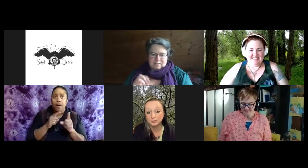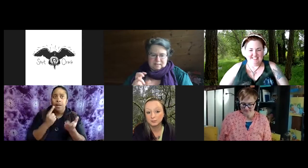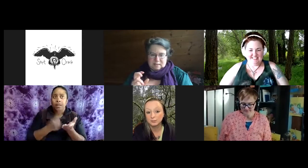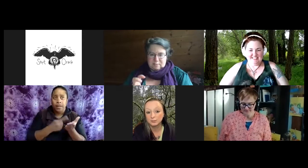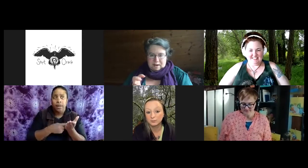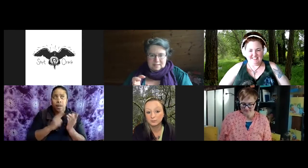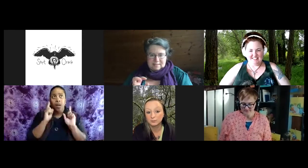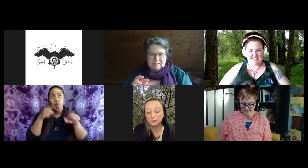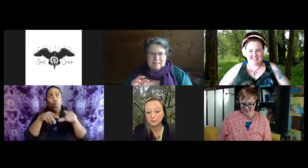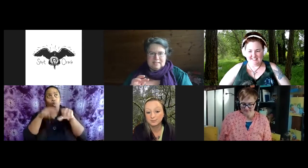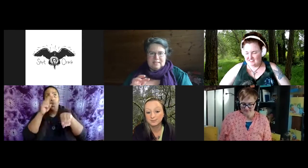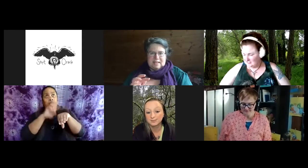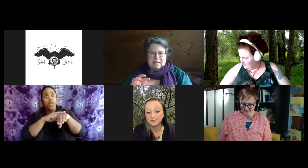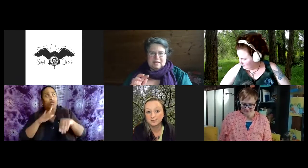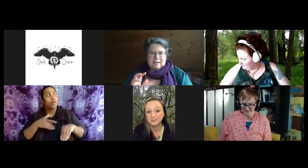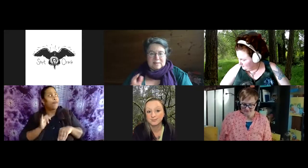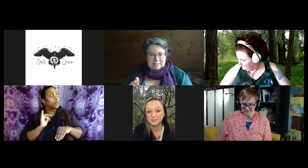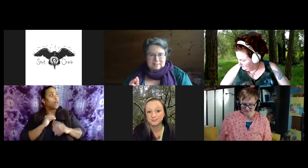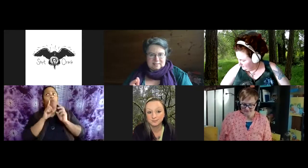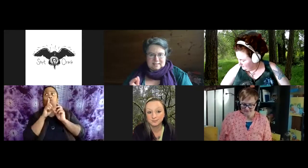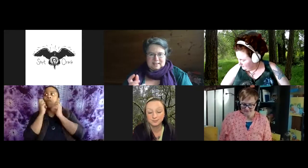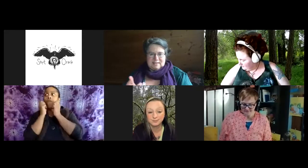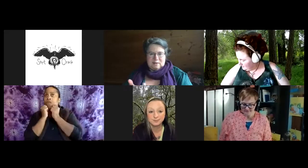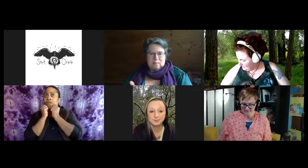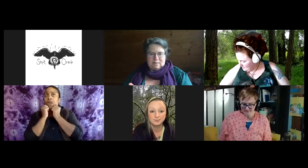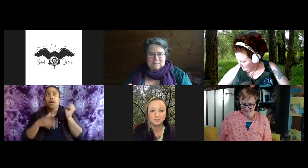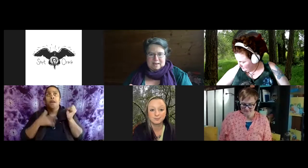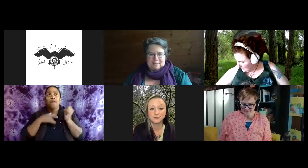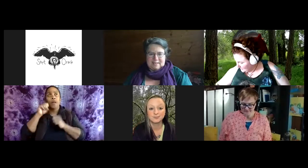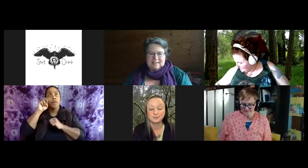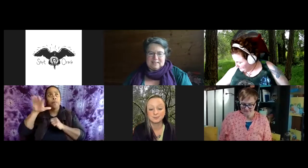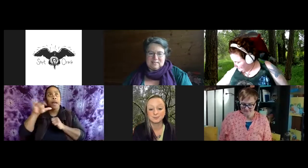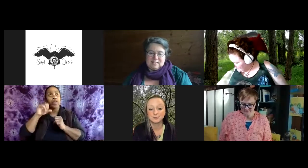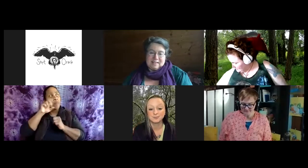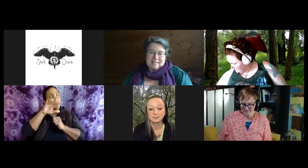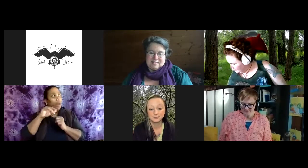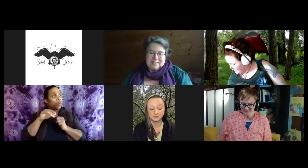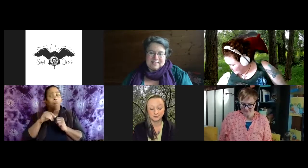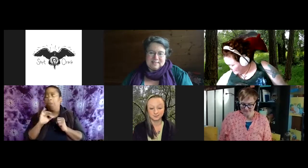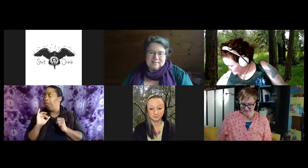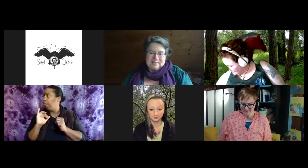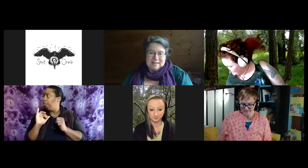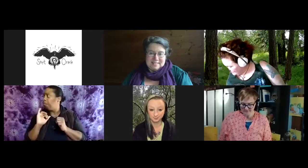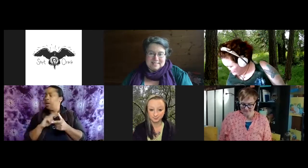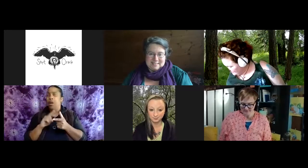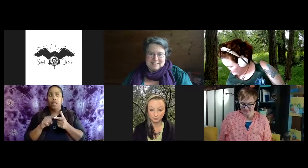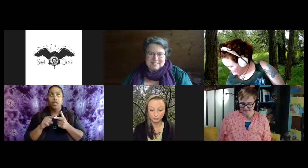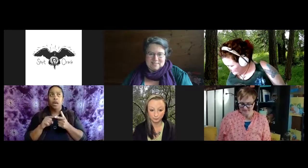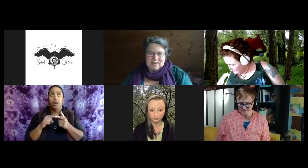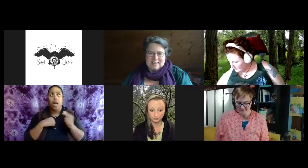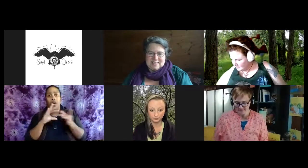it just felt really precious and magical. And I didn't know what it was about. And it was not until I finally connected with someone else